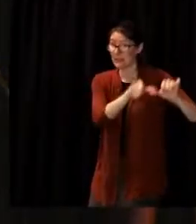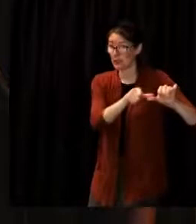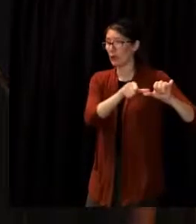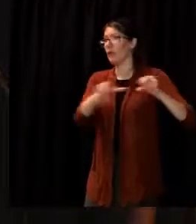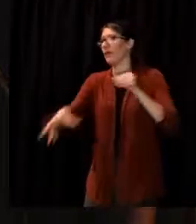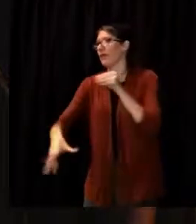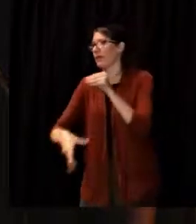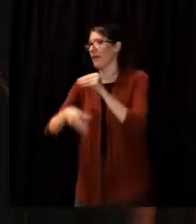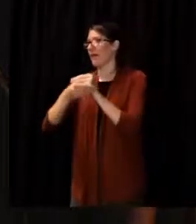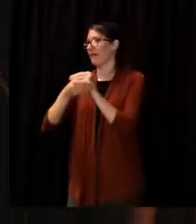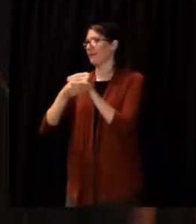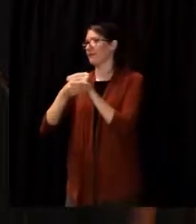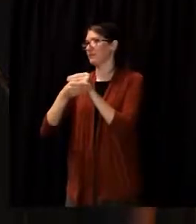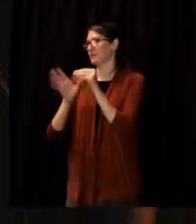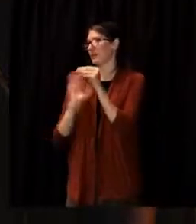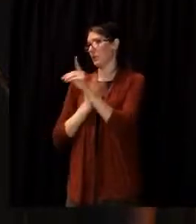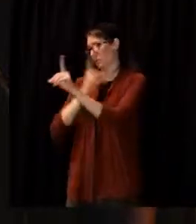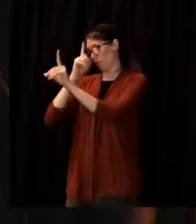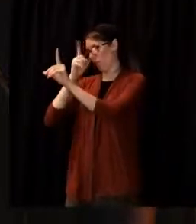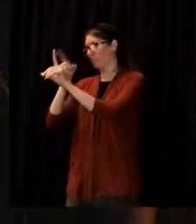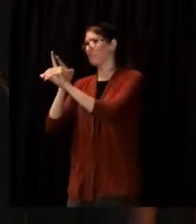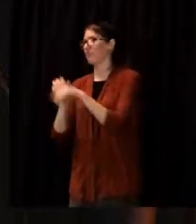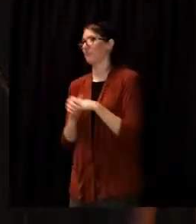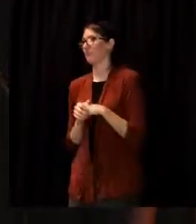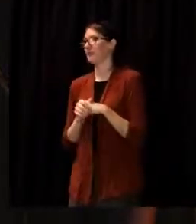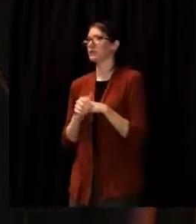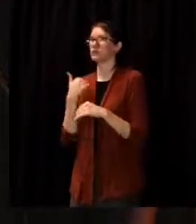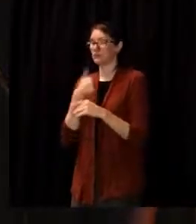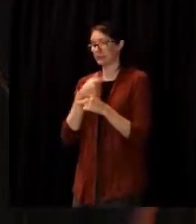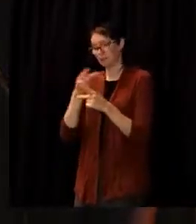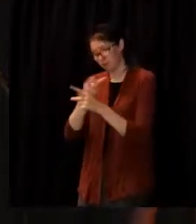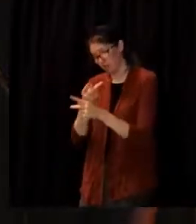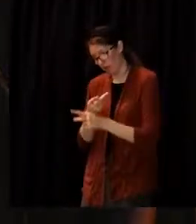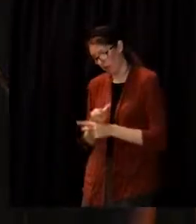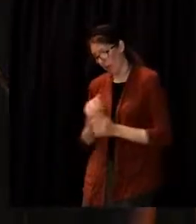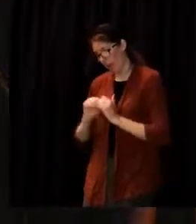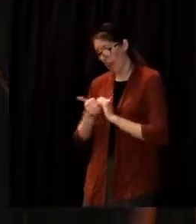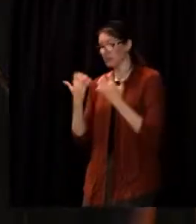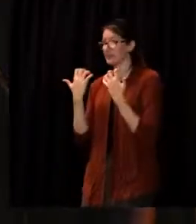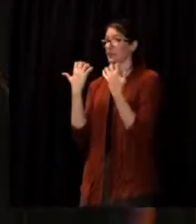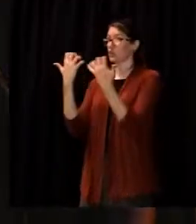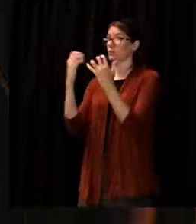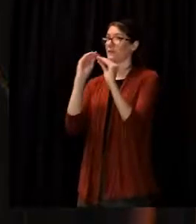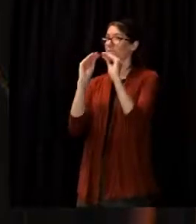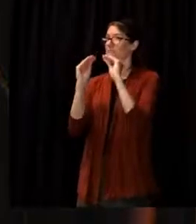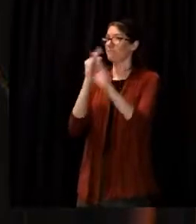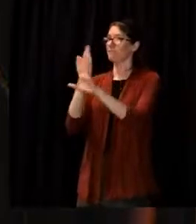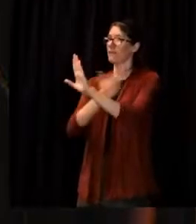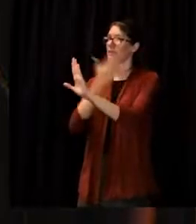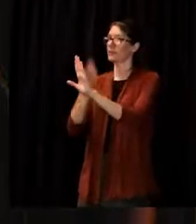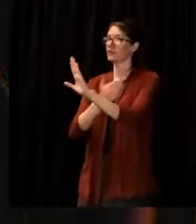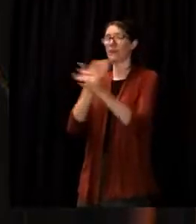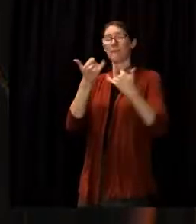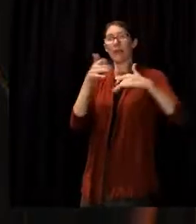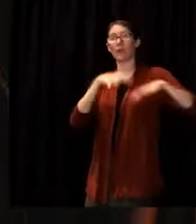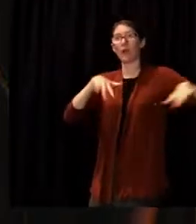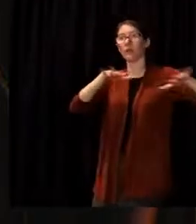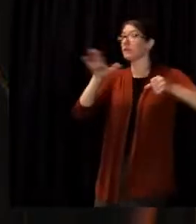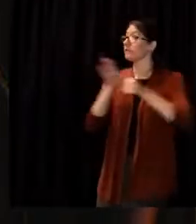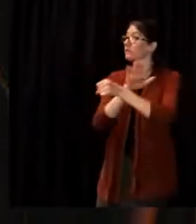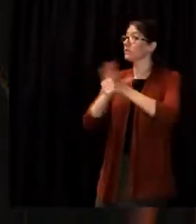of determining what our costs would be to cover sanctuary renovations, a playground, a full-time